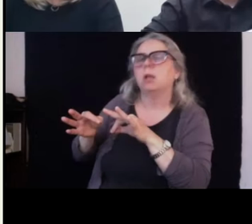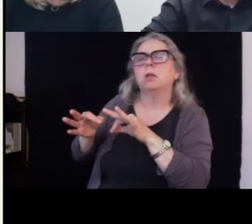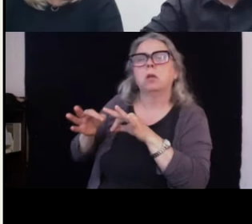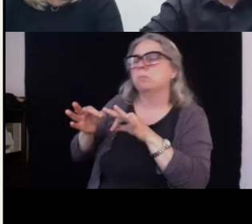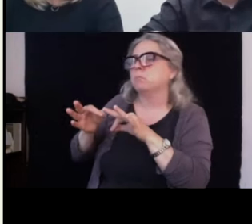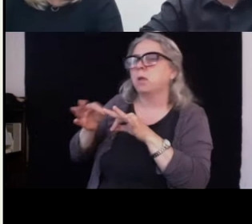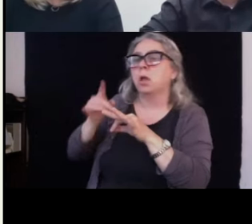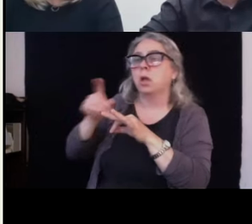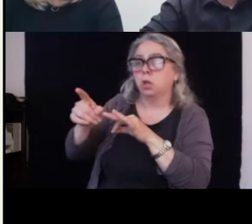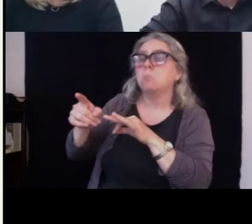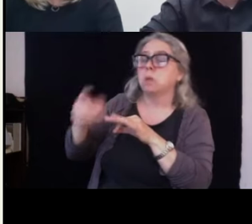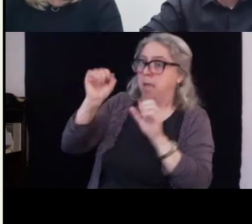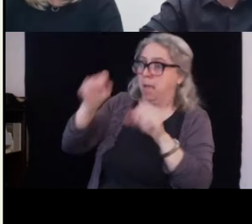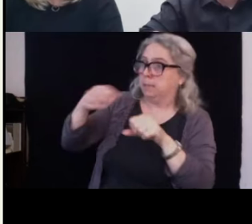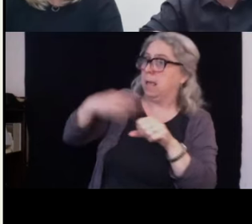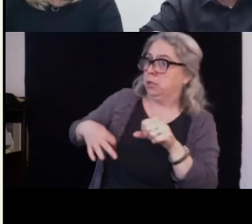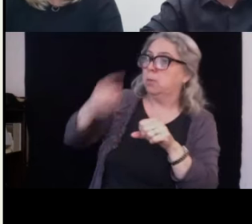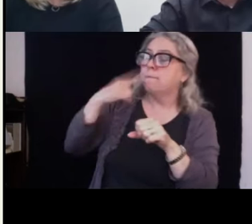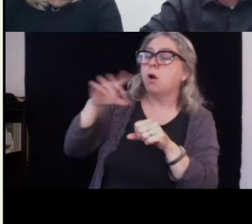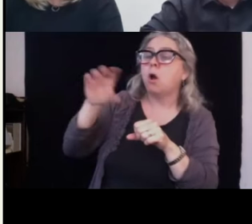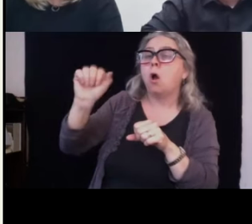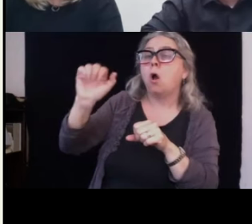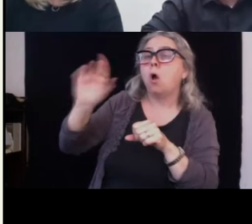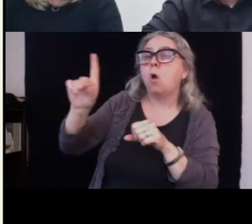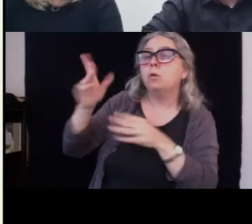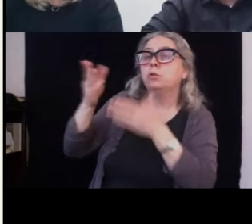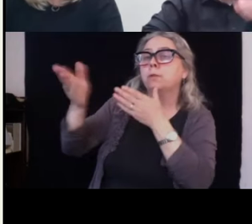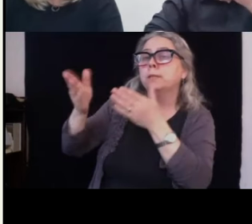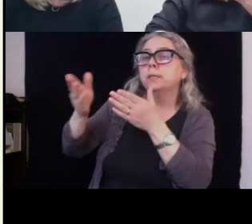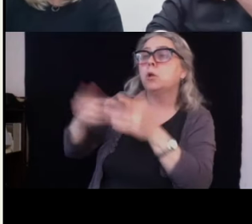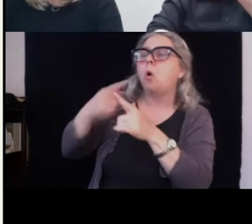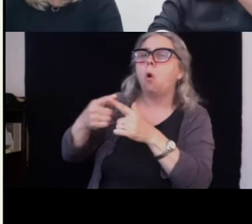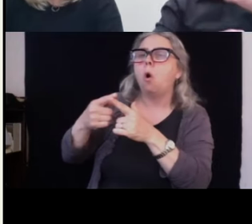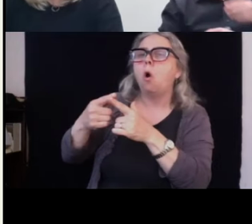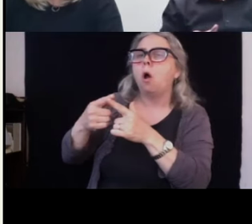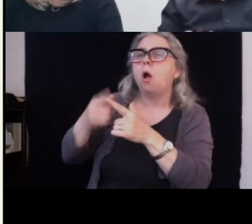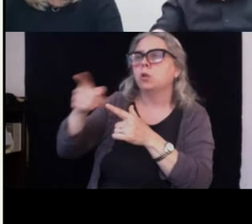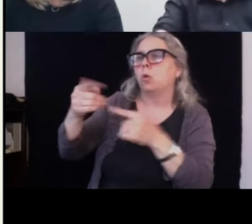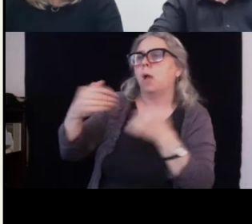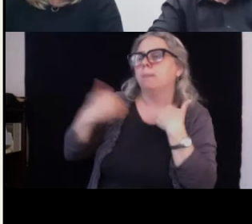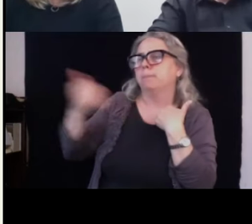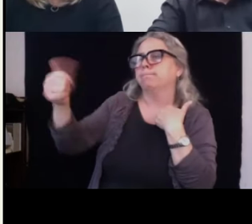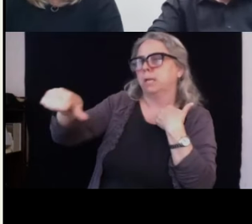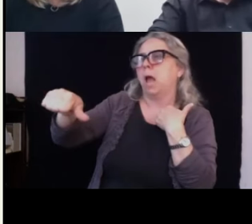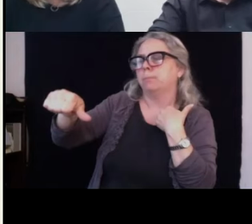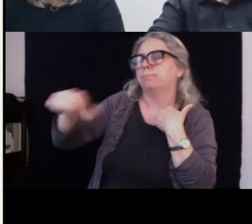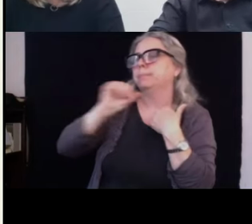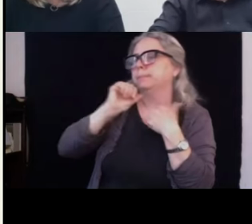you've been found eligible for OADS services or that you have been denied.